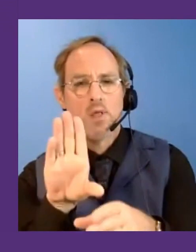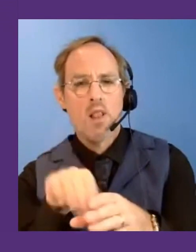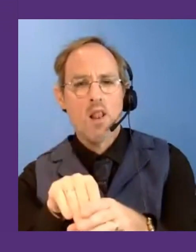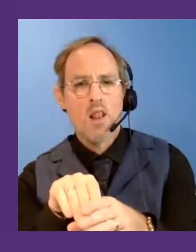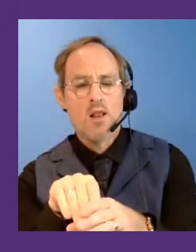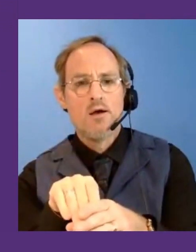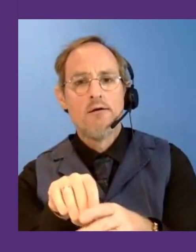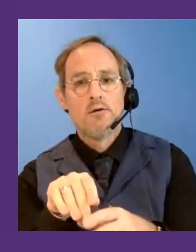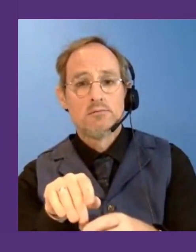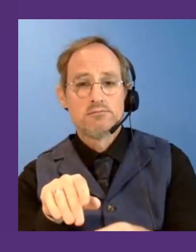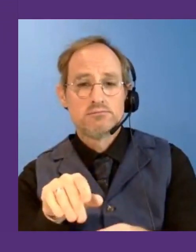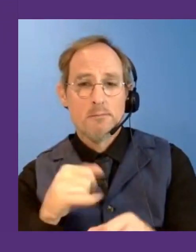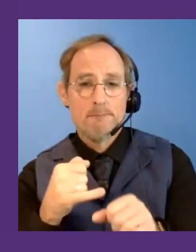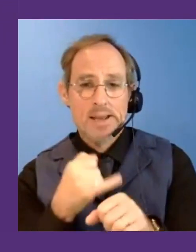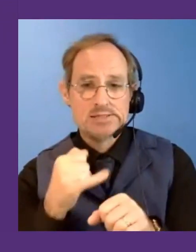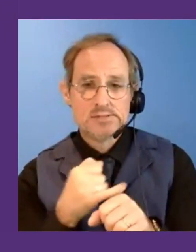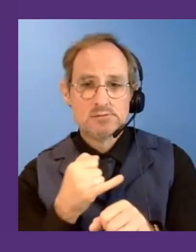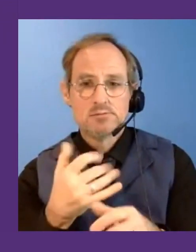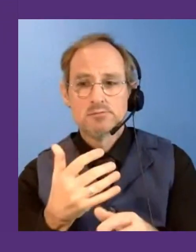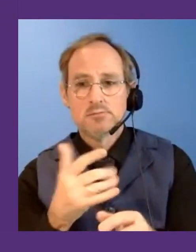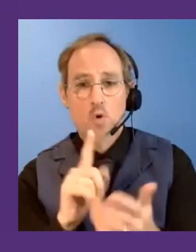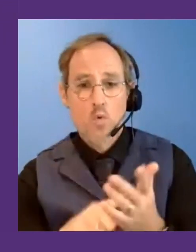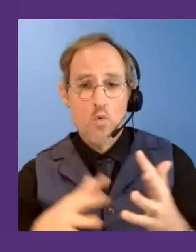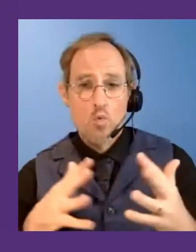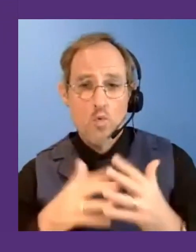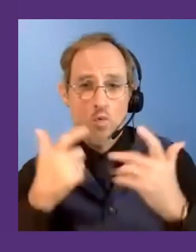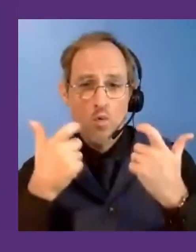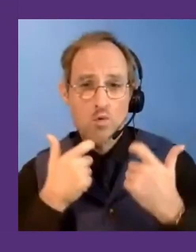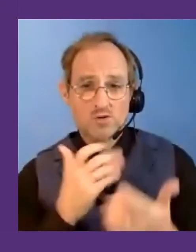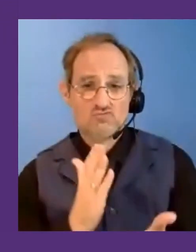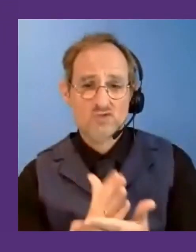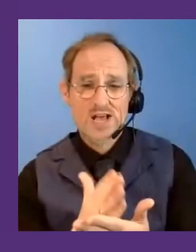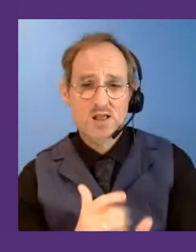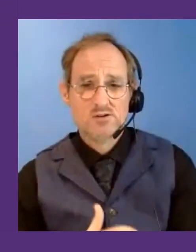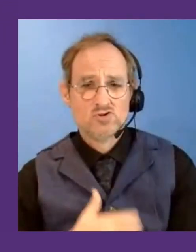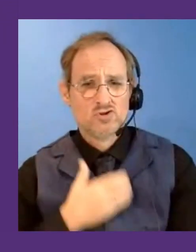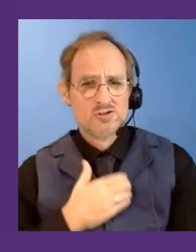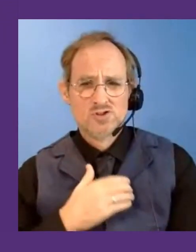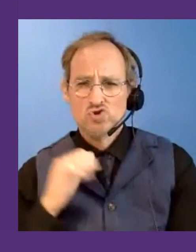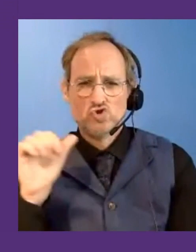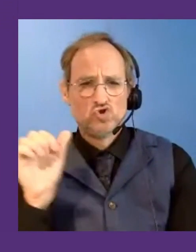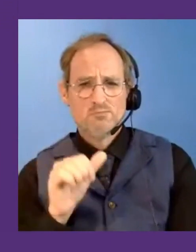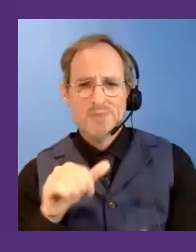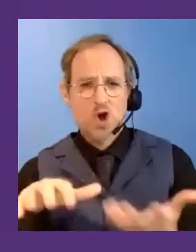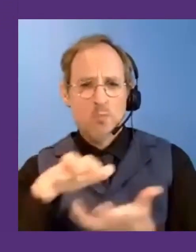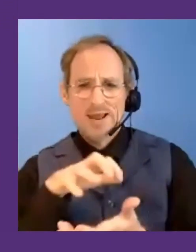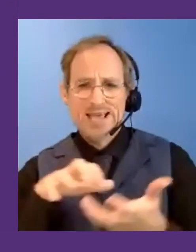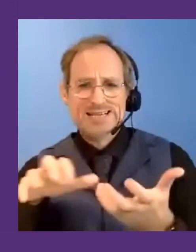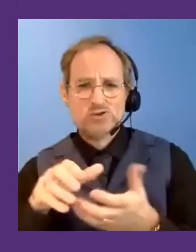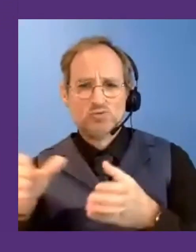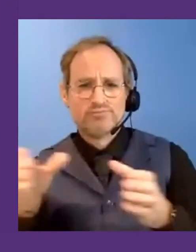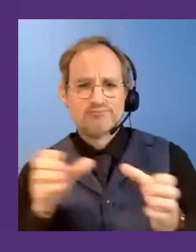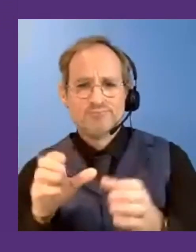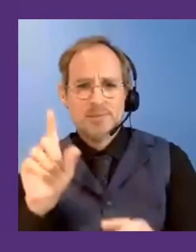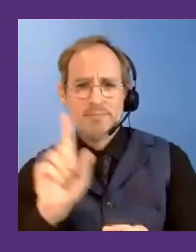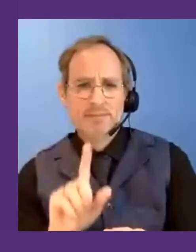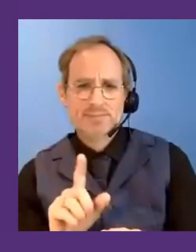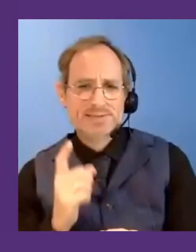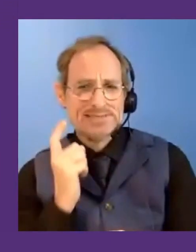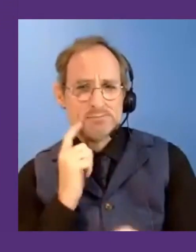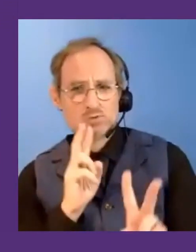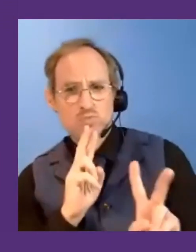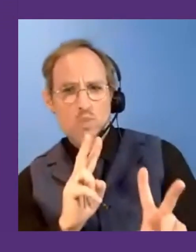medicine and law, which is shocking when you consider, I mean, the media shouldn't be that complicated. It's really just working out what people want to watch on telly. It's